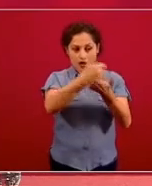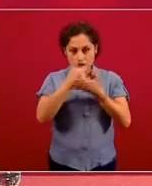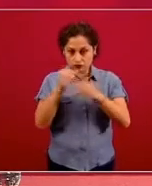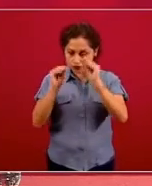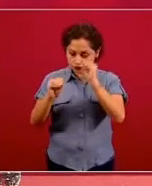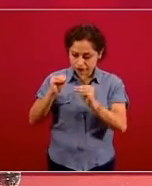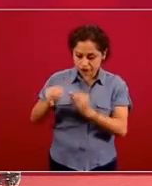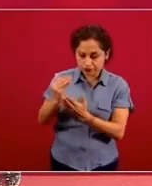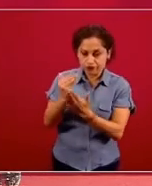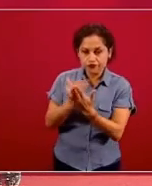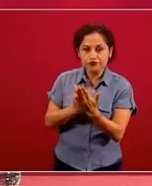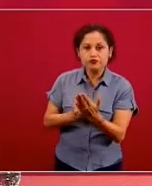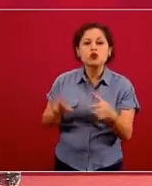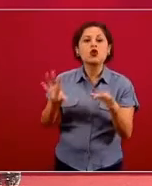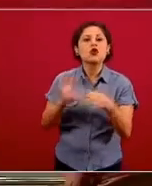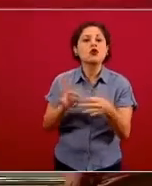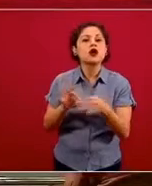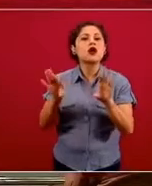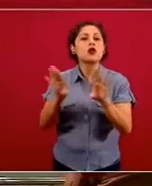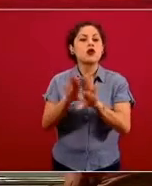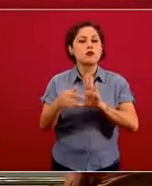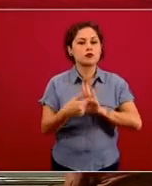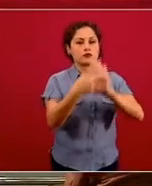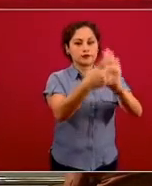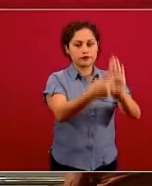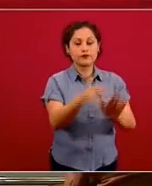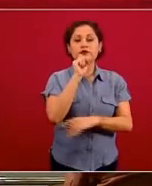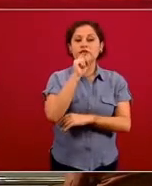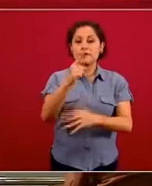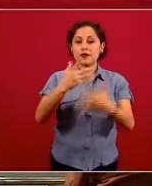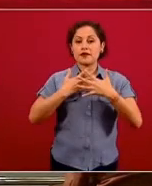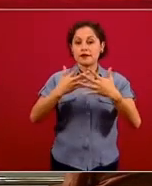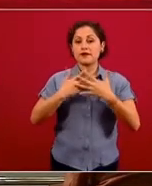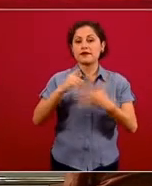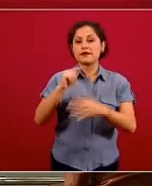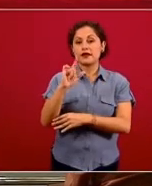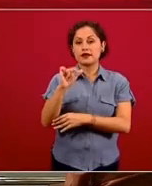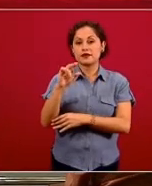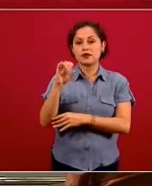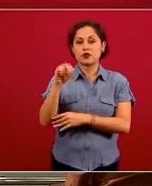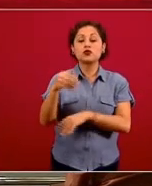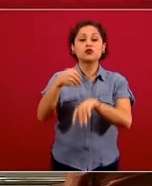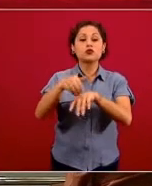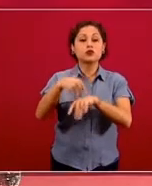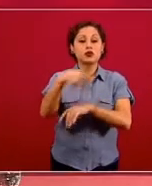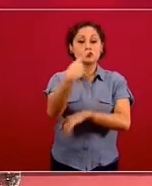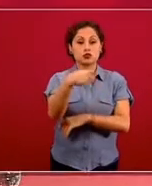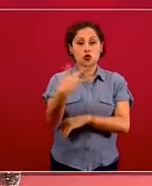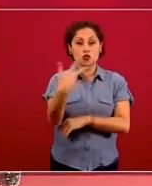Then we're doing this so that we can launch the guide. Also through Teleton,